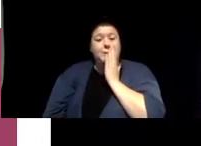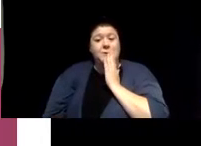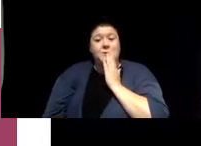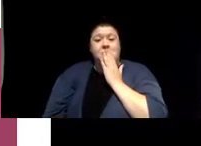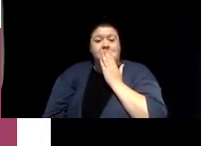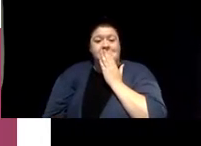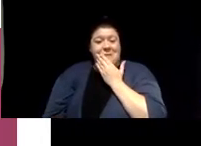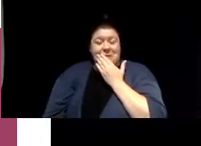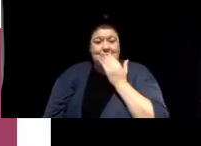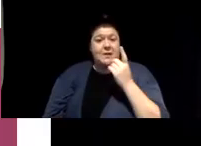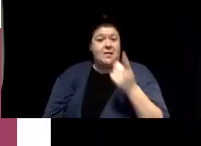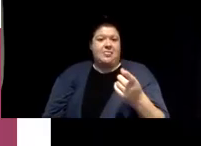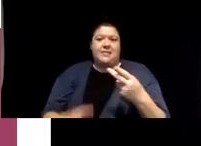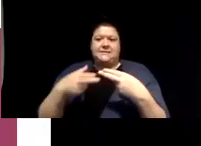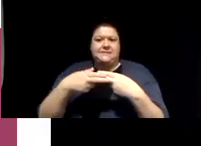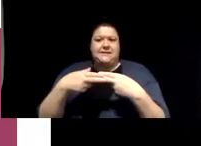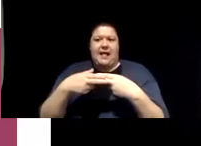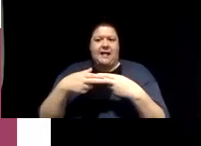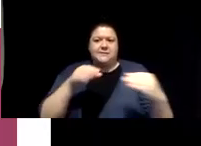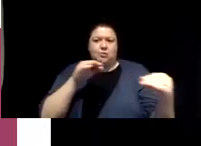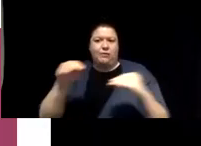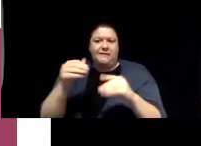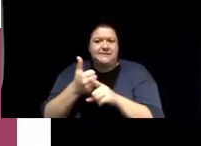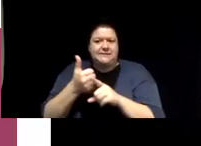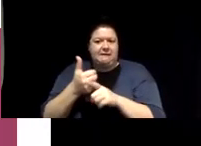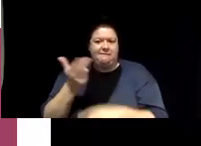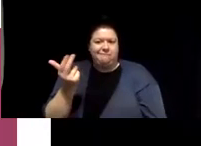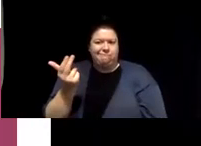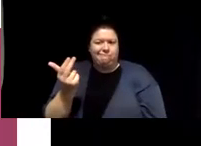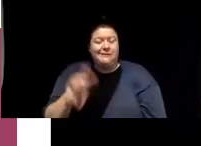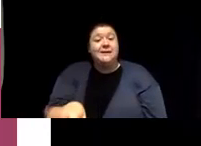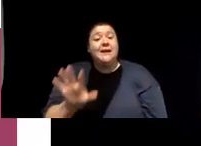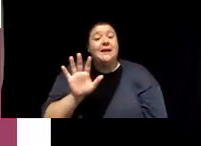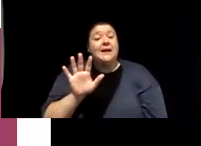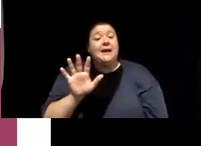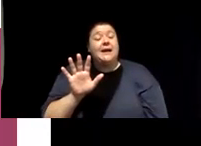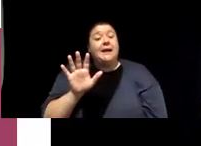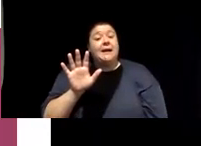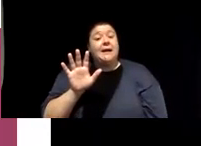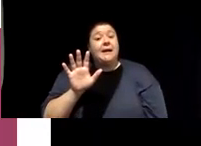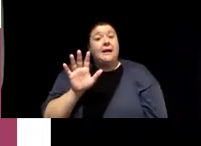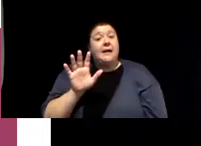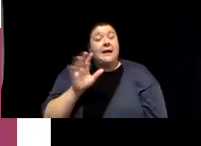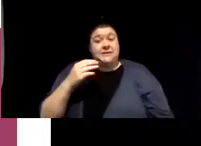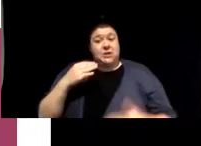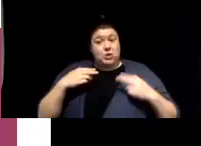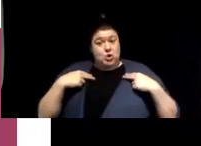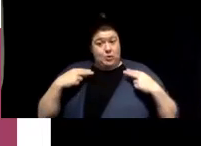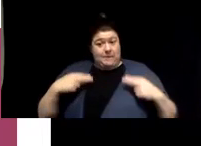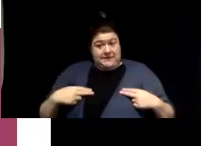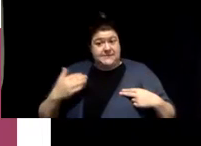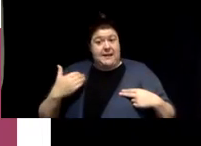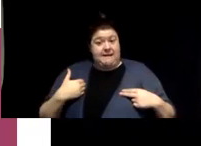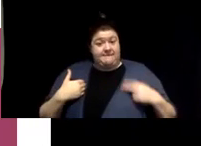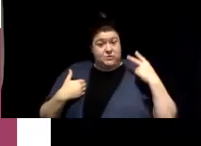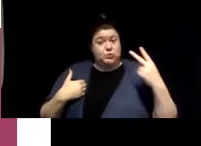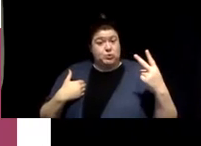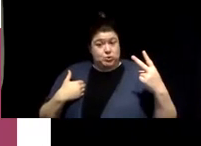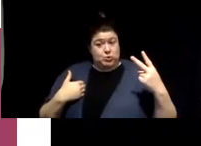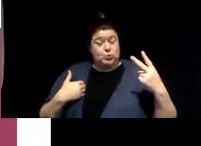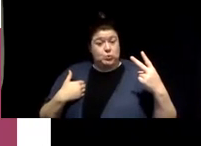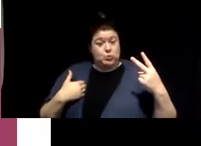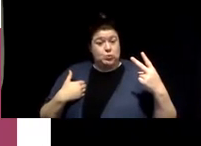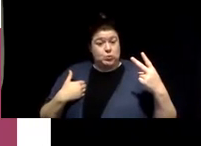on its life of its own now. So we are, as humans, have two sets of teeth.